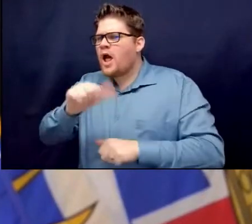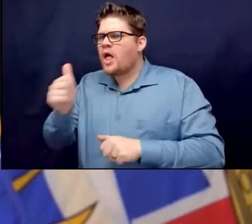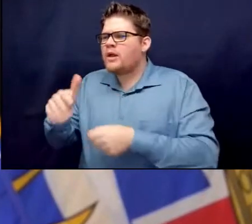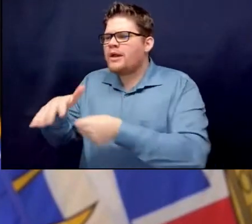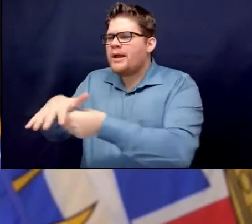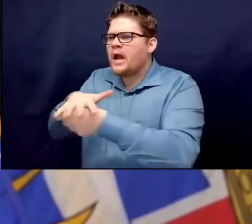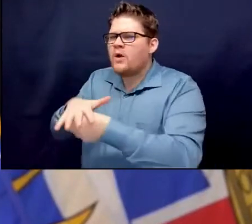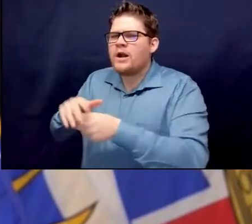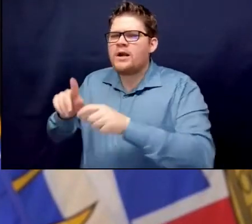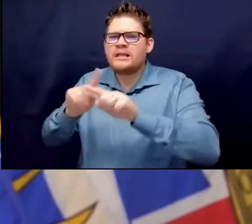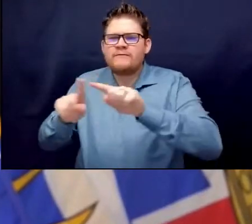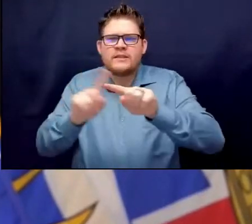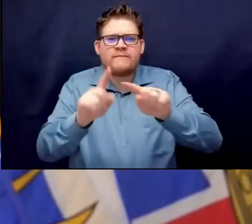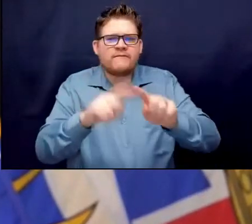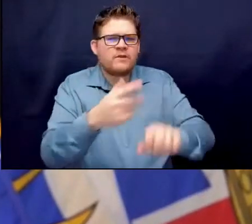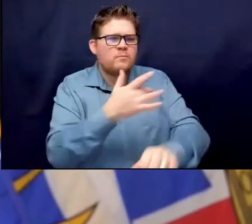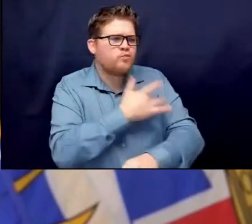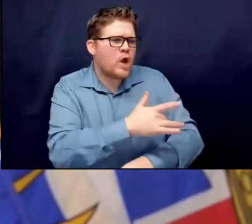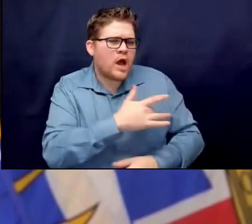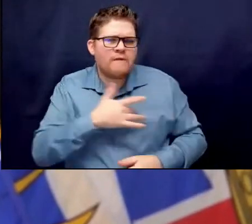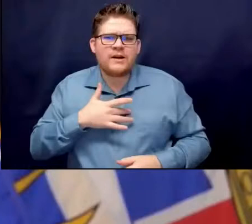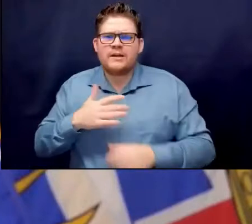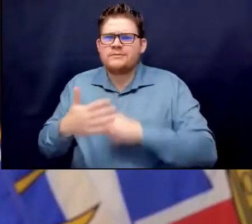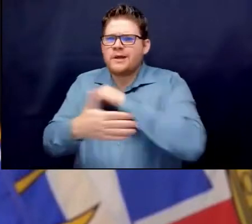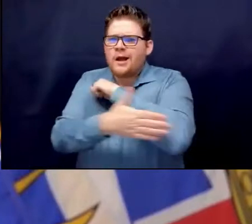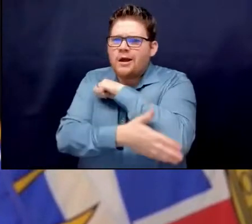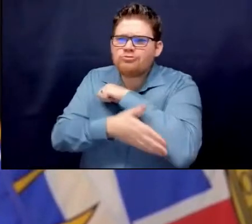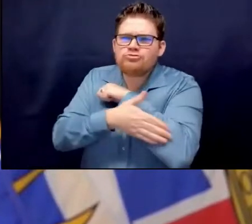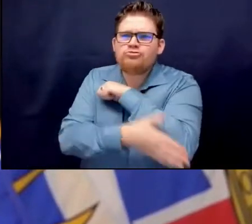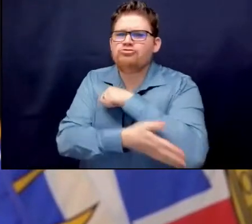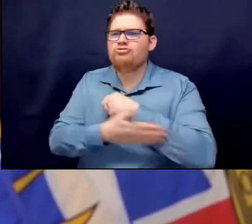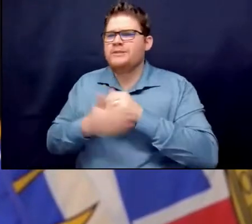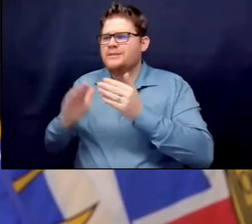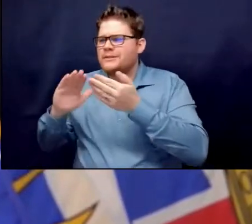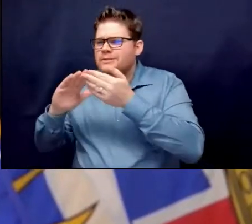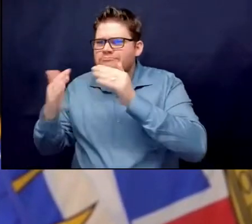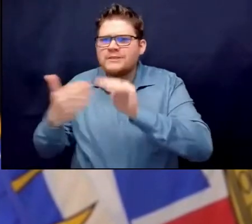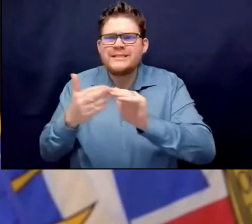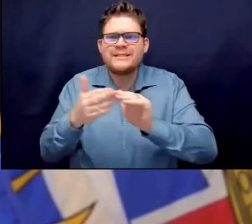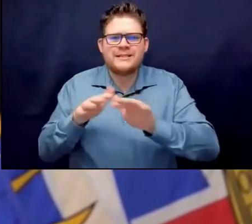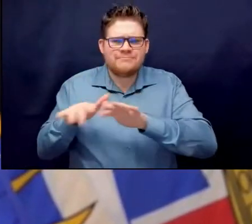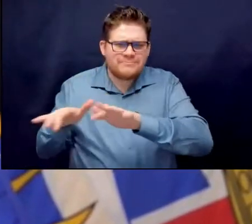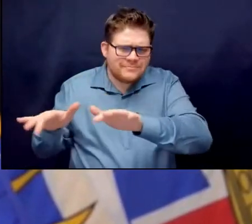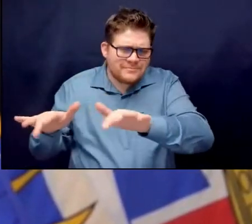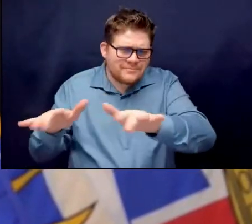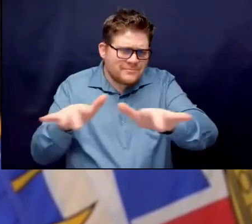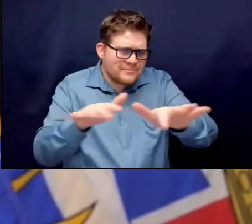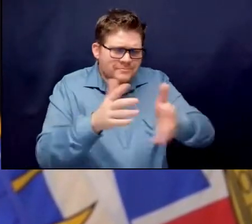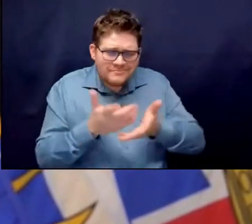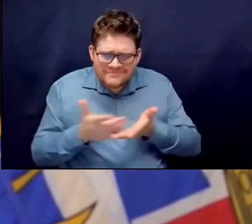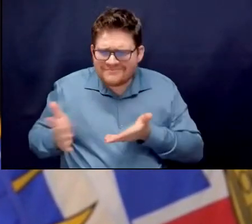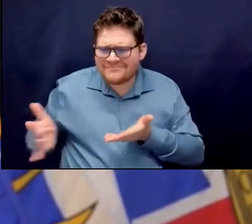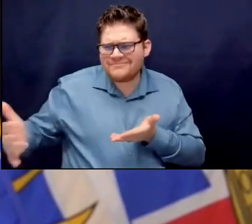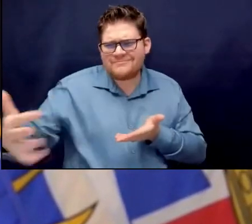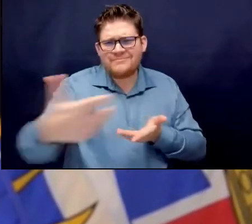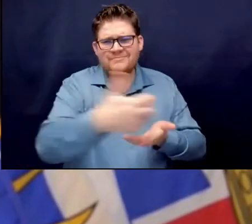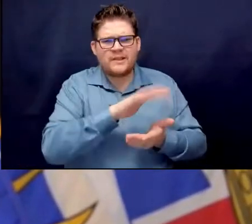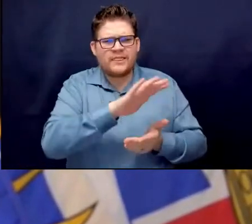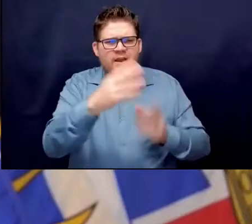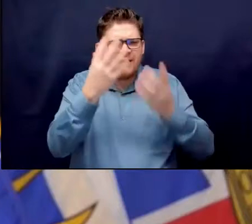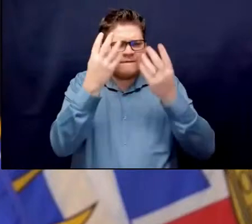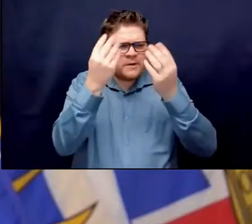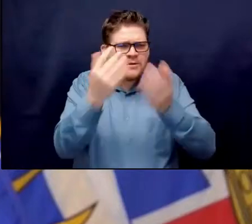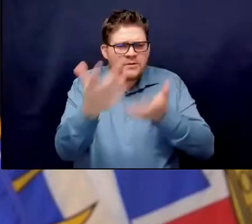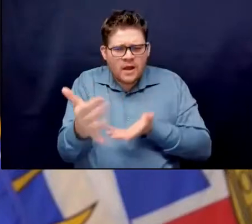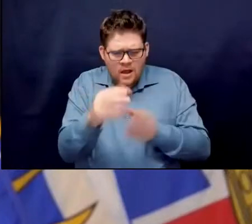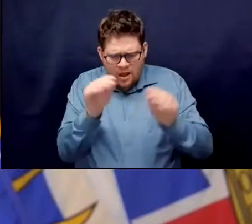the reproductive number because that is not something that is robust with the data that we have right now. But